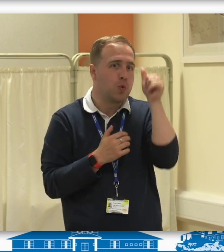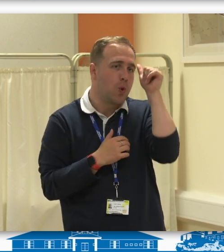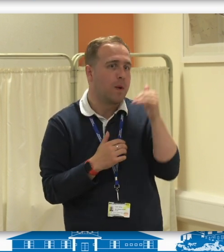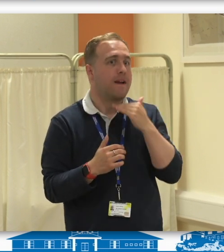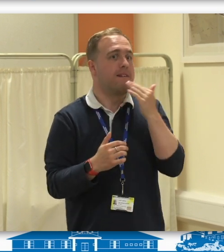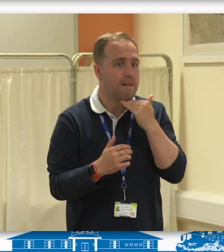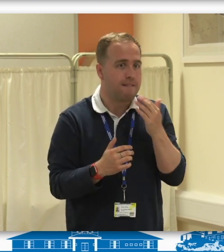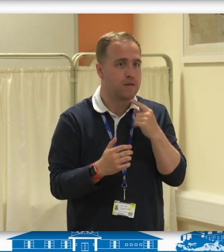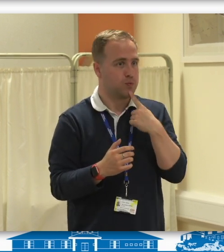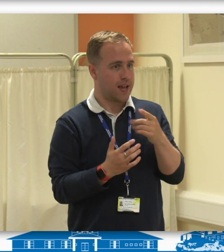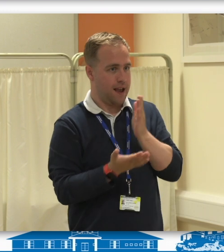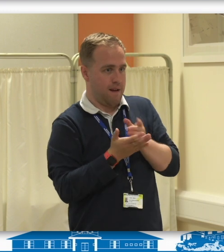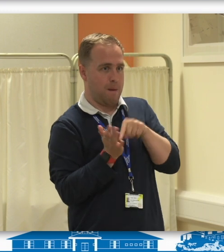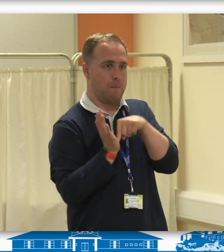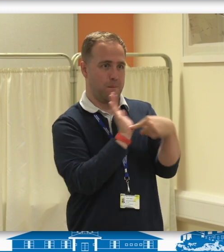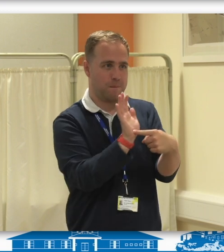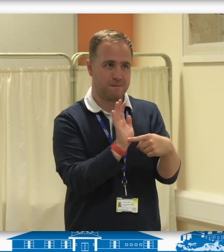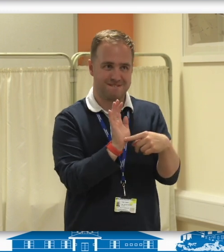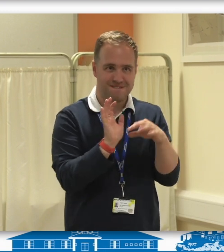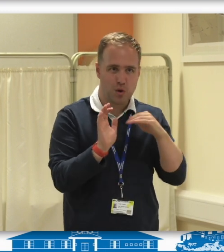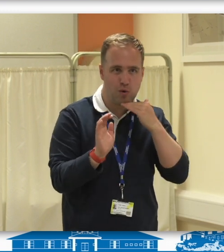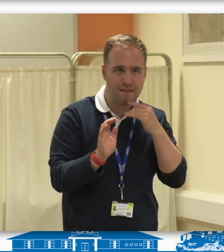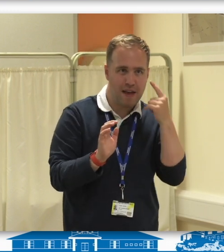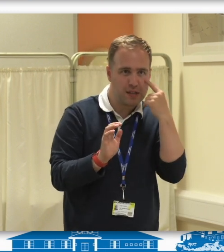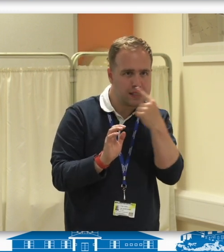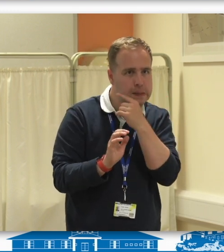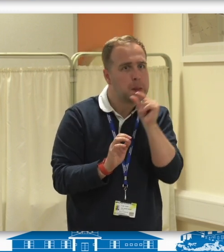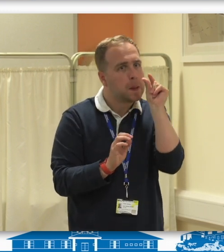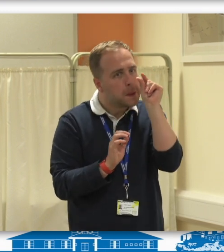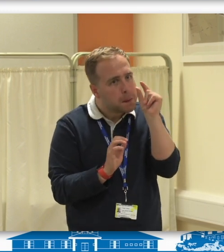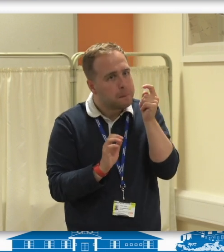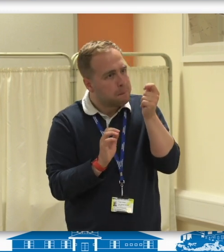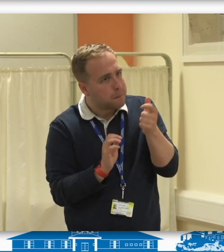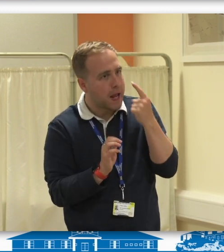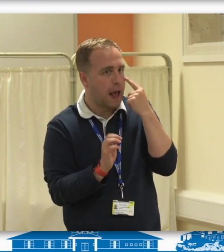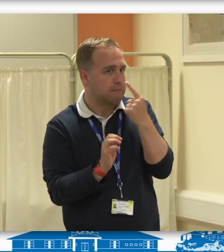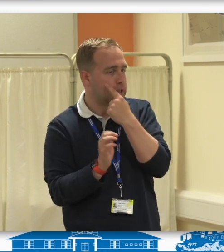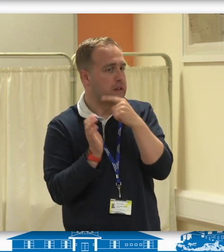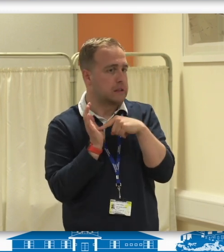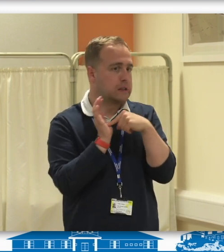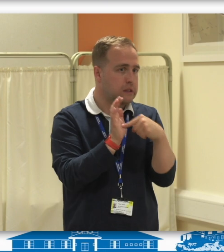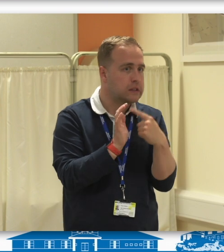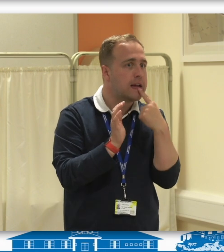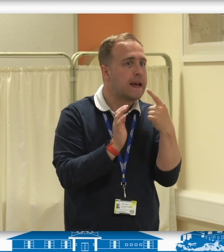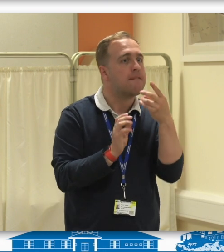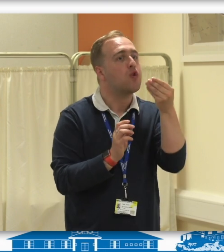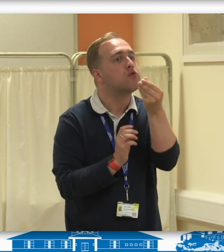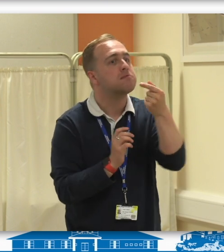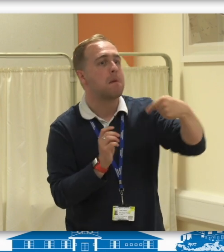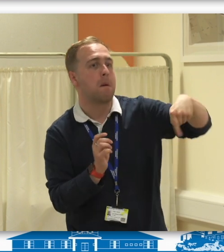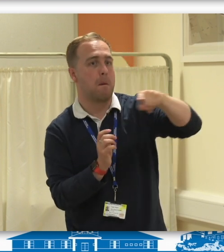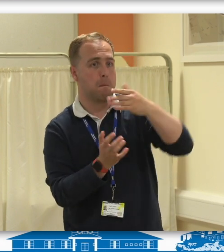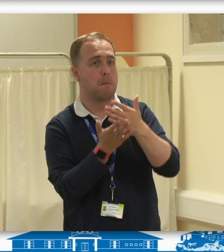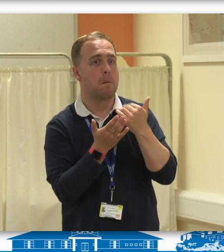in time. It doesn't have robust evidence. It has a little bit of evidence that seems to suggest for some people it might